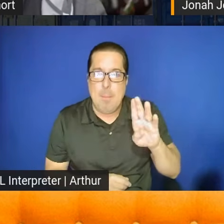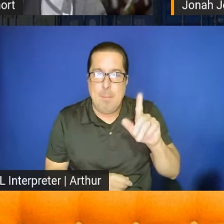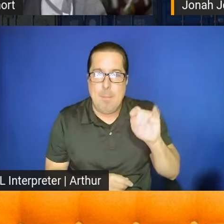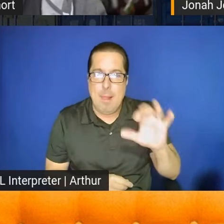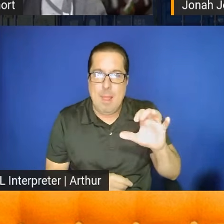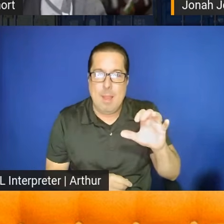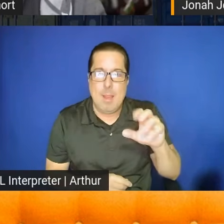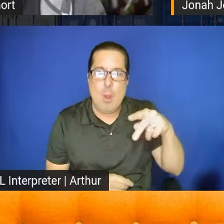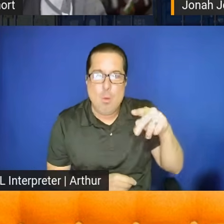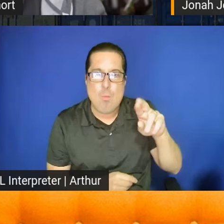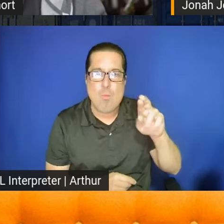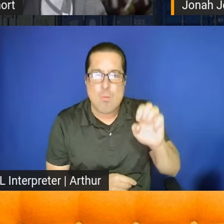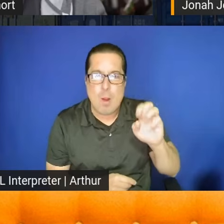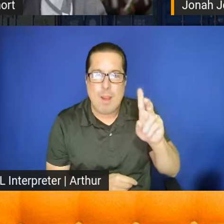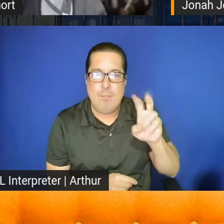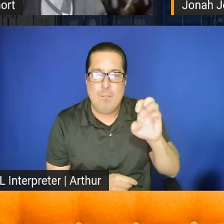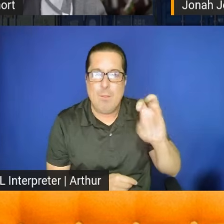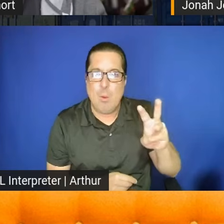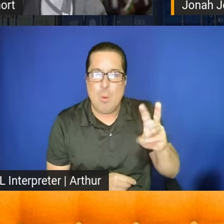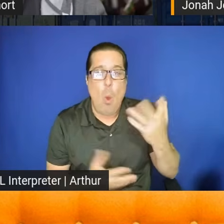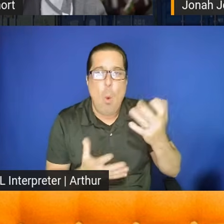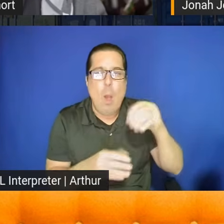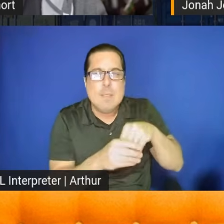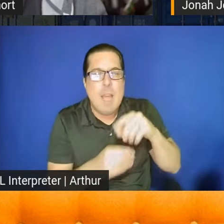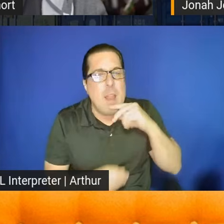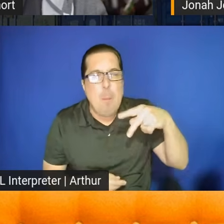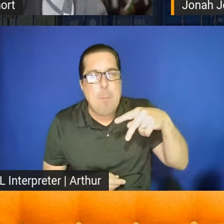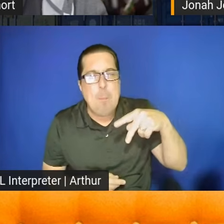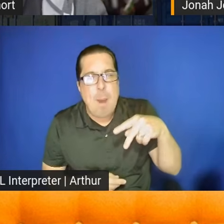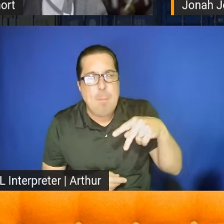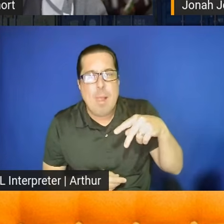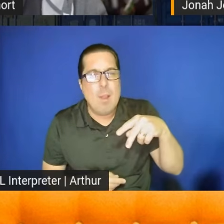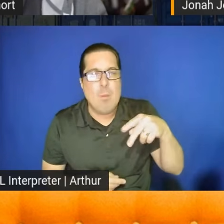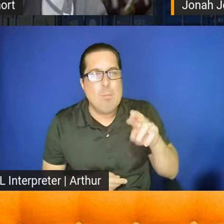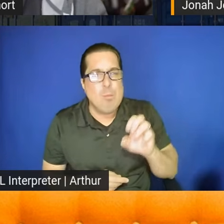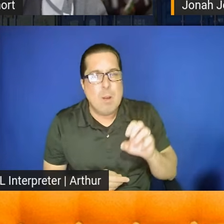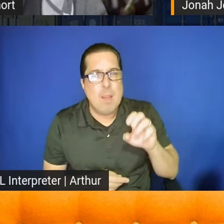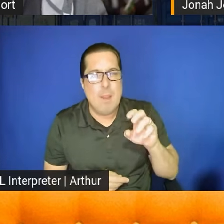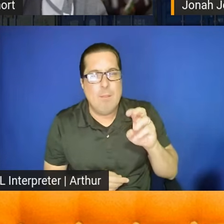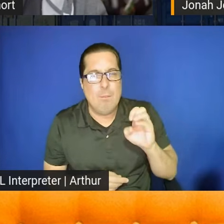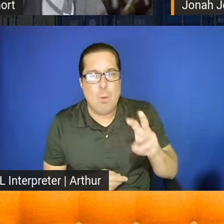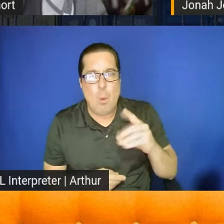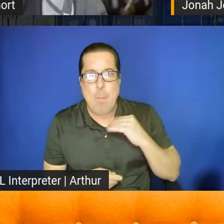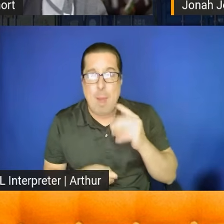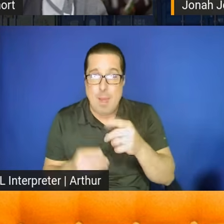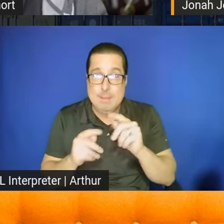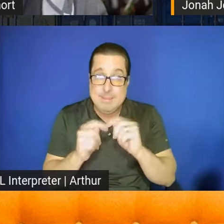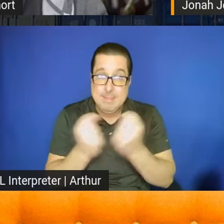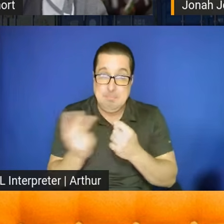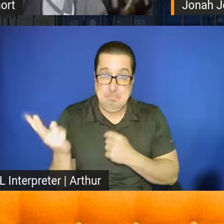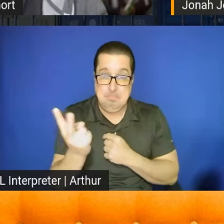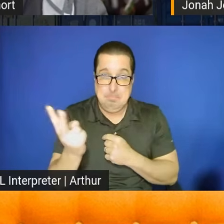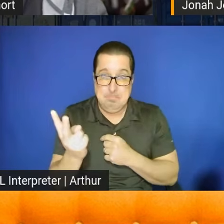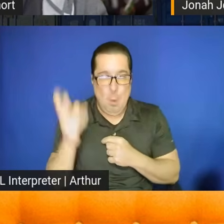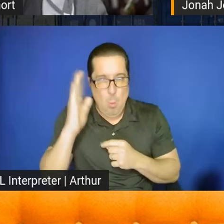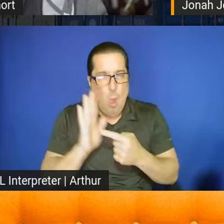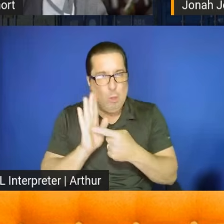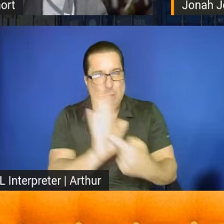about more of what is in the public preview, and my teammates here are going to give everyone a